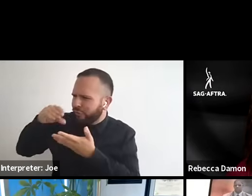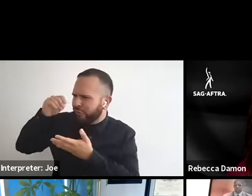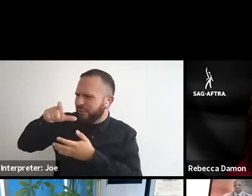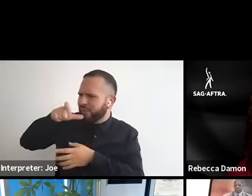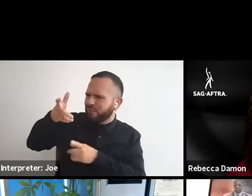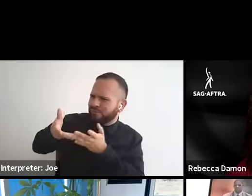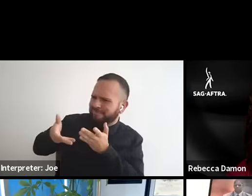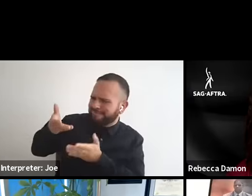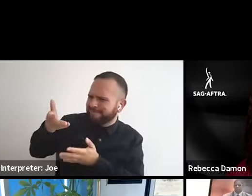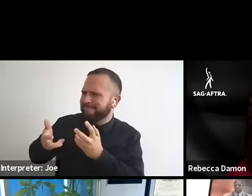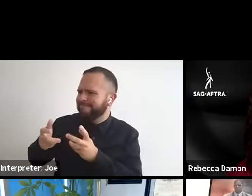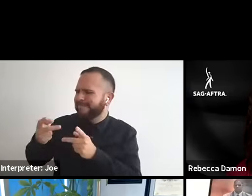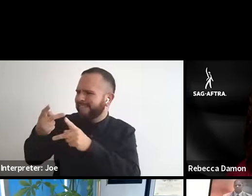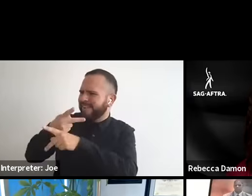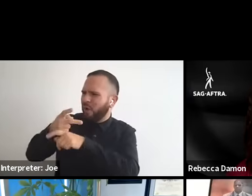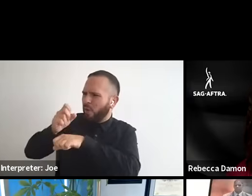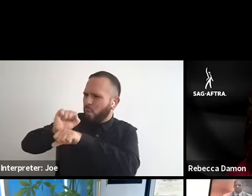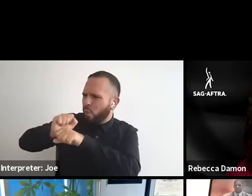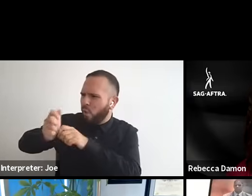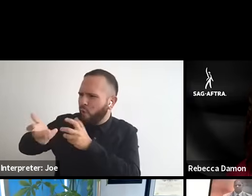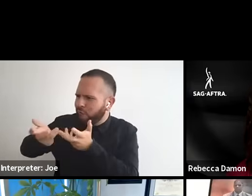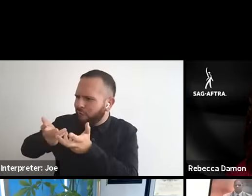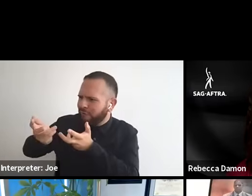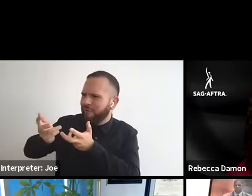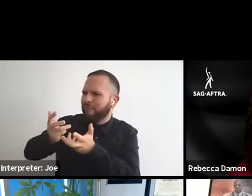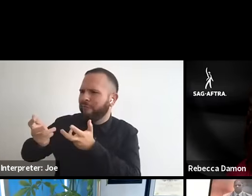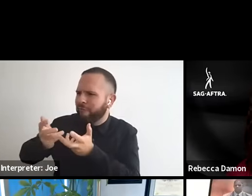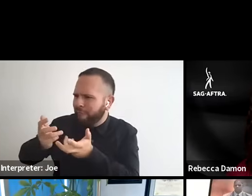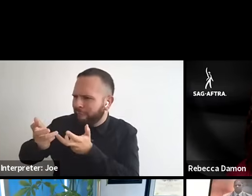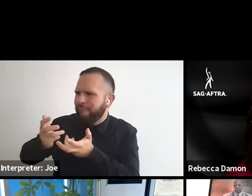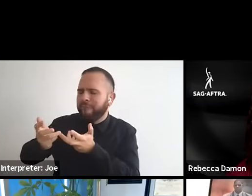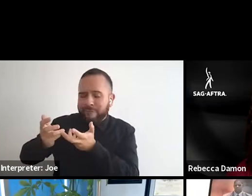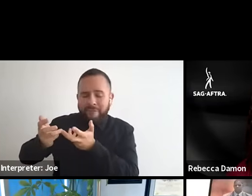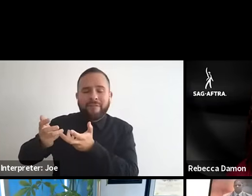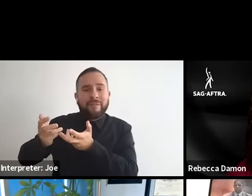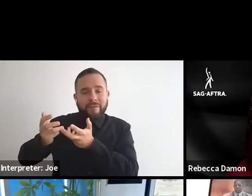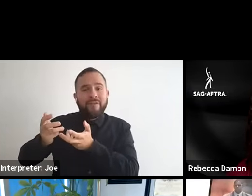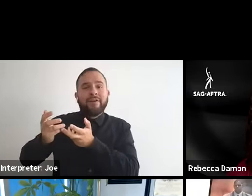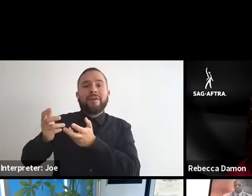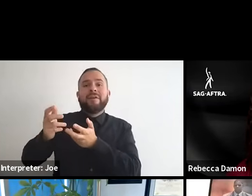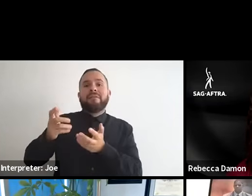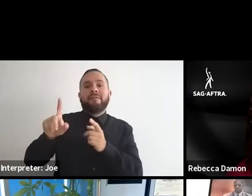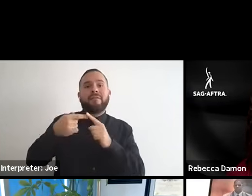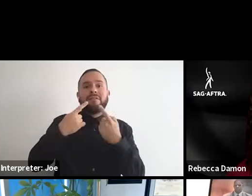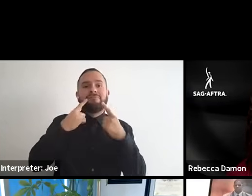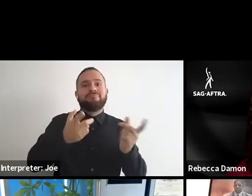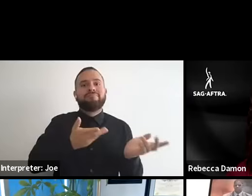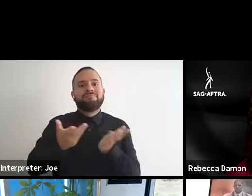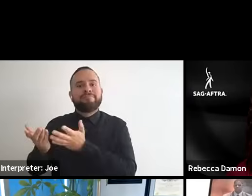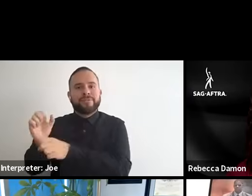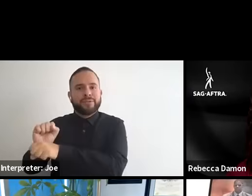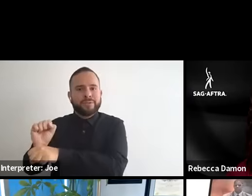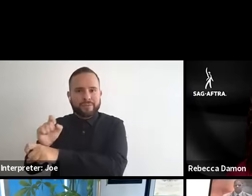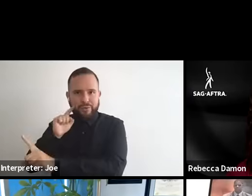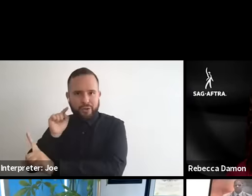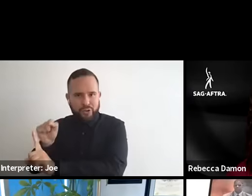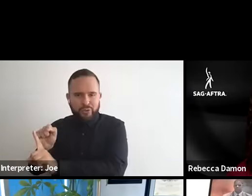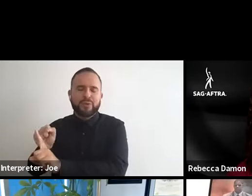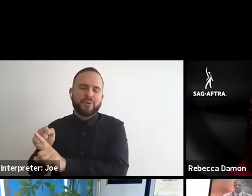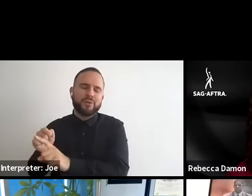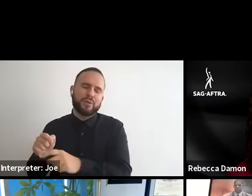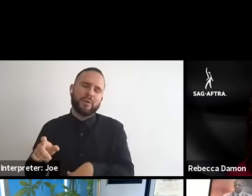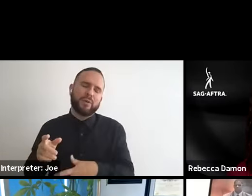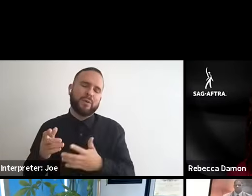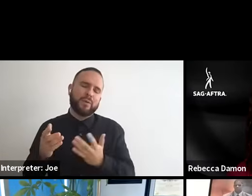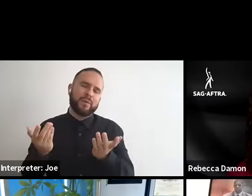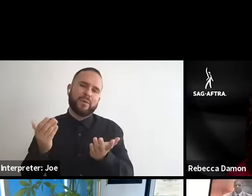get some of those execution and deliverables, you know, to you. And, you know, it depends on what team member you're speaking